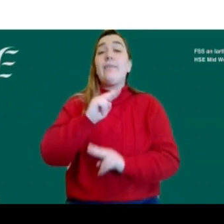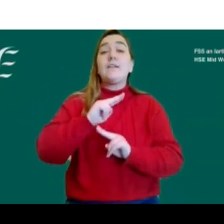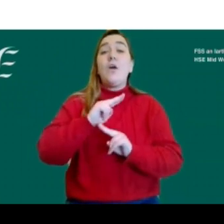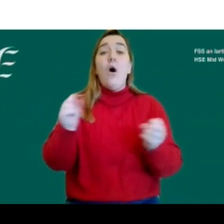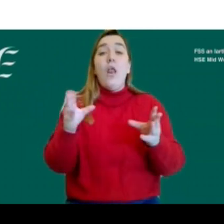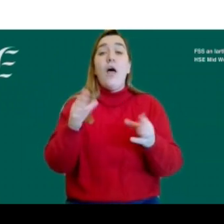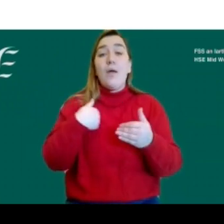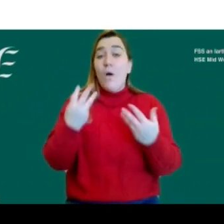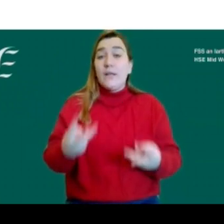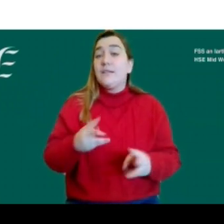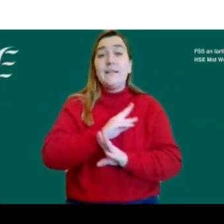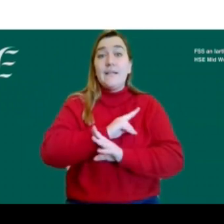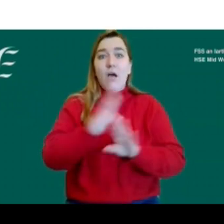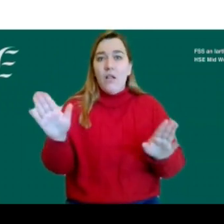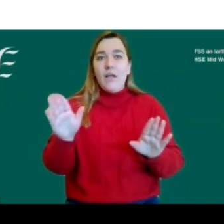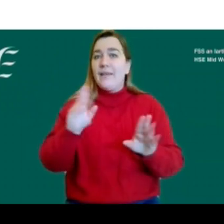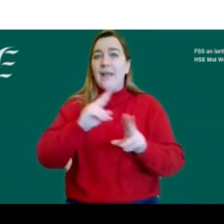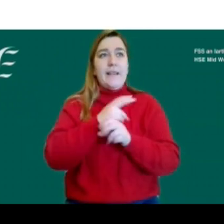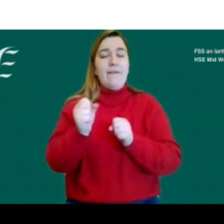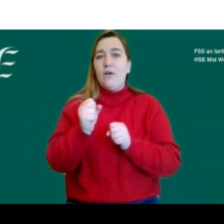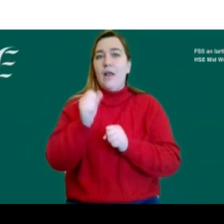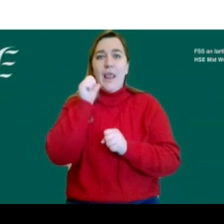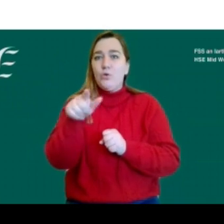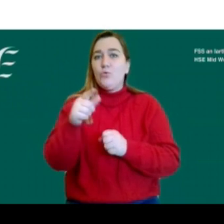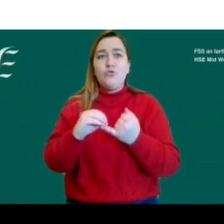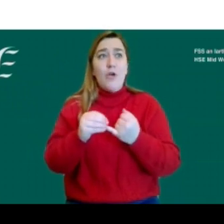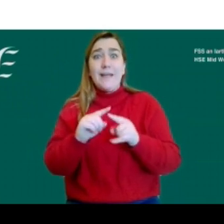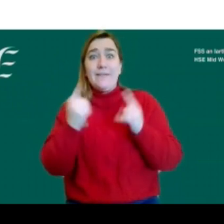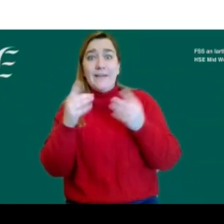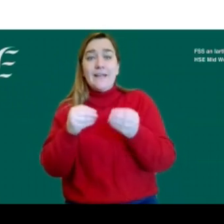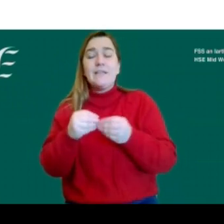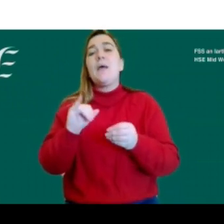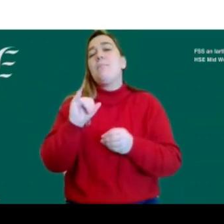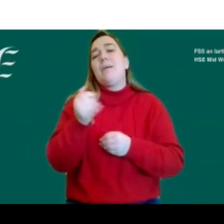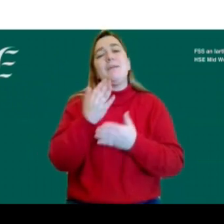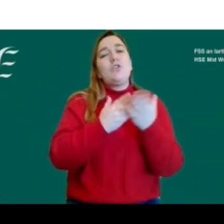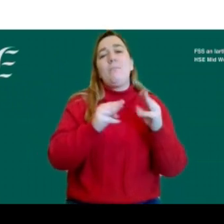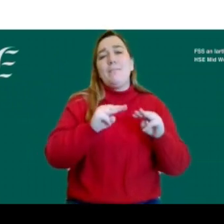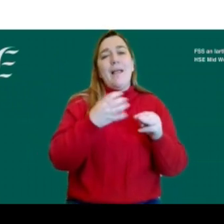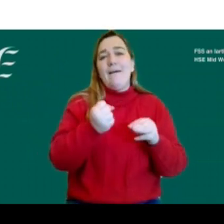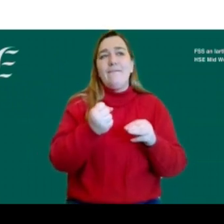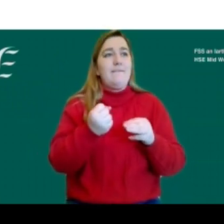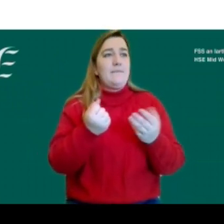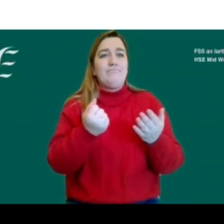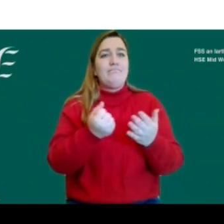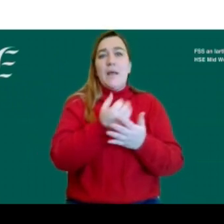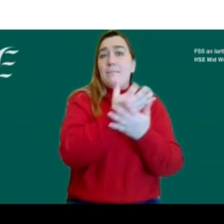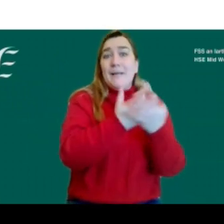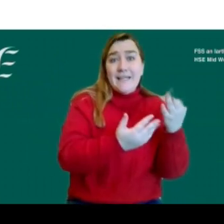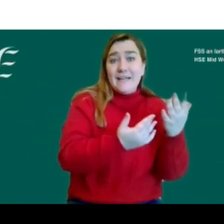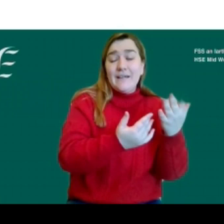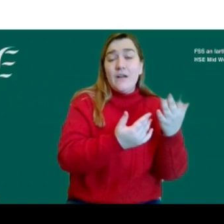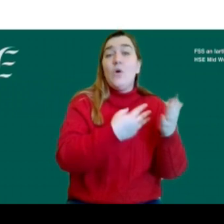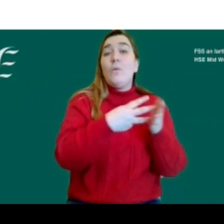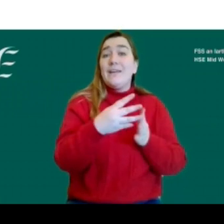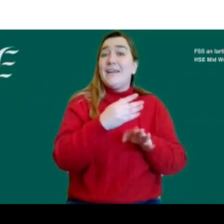needs HRT, and hormones aren't everyone's friends. And sometimes women do get intolerable bleeding and that bothers them vaginally when they